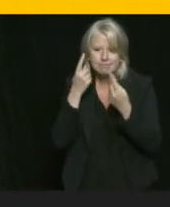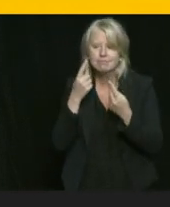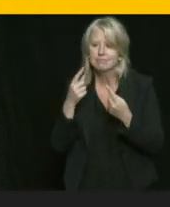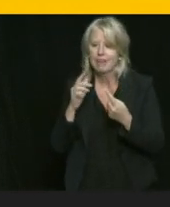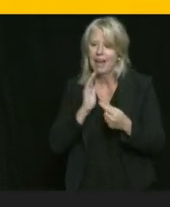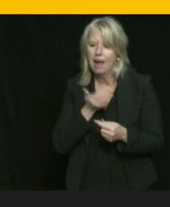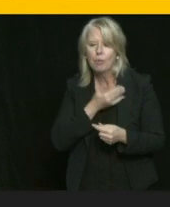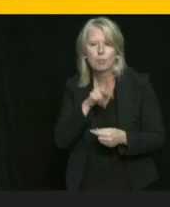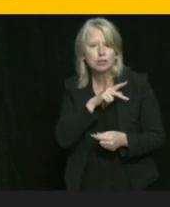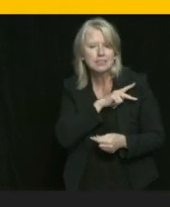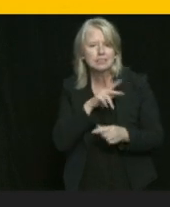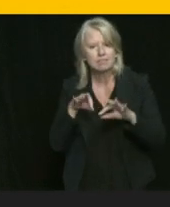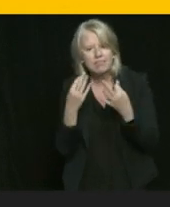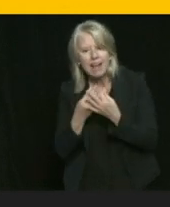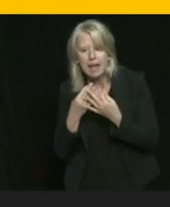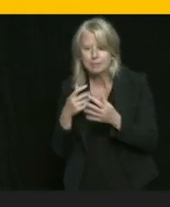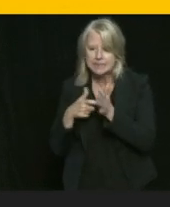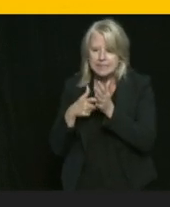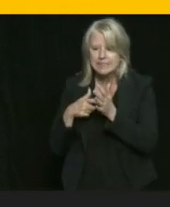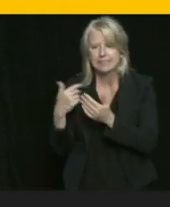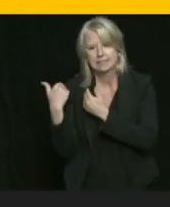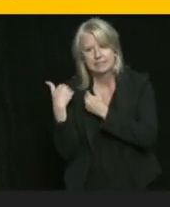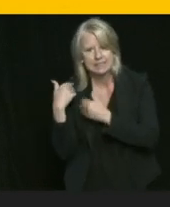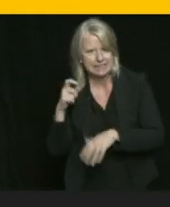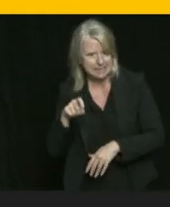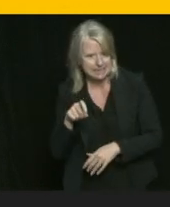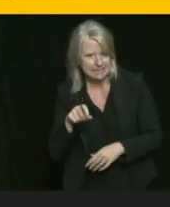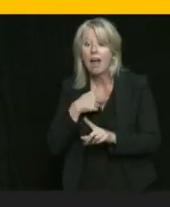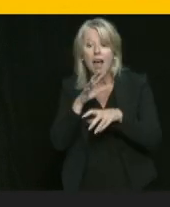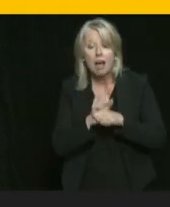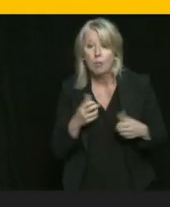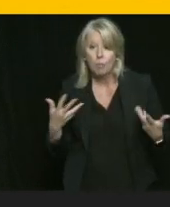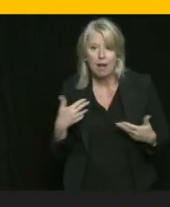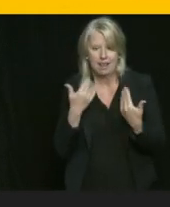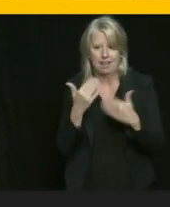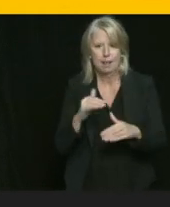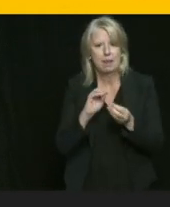personal, family, and essential responsibilities.